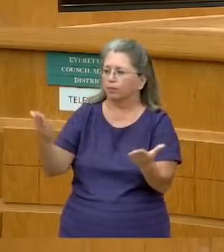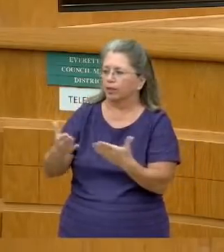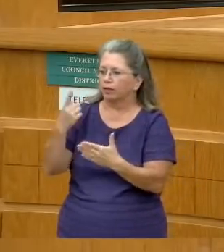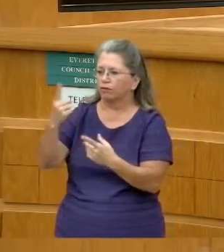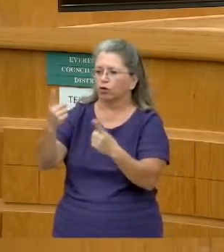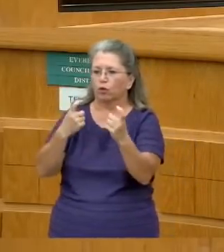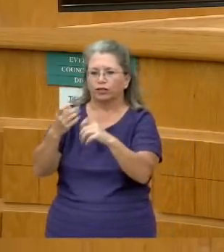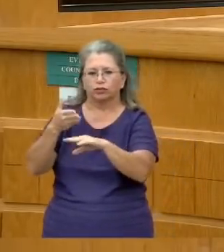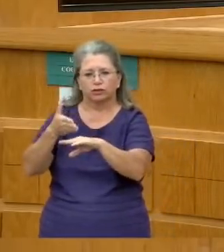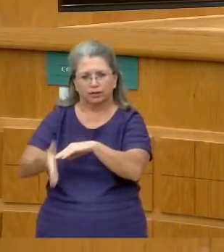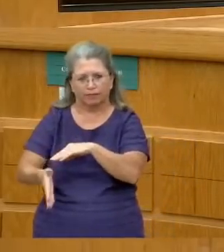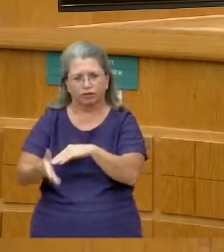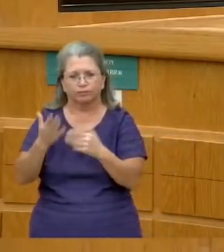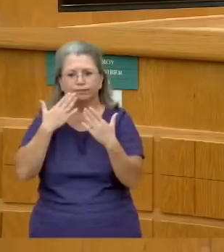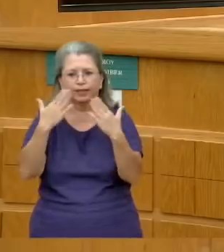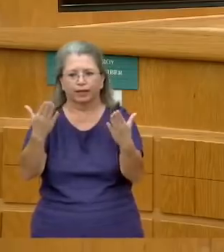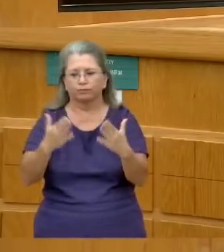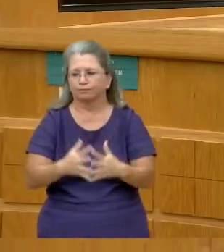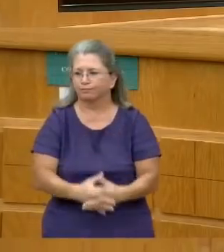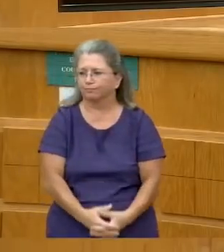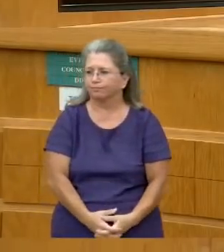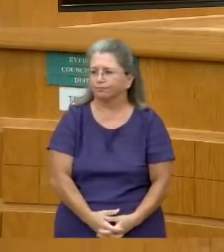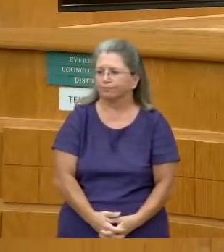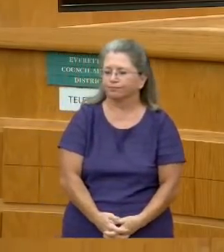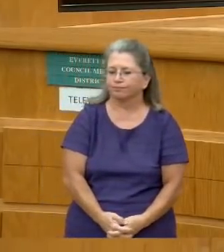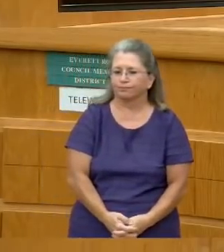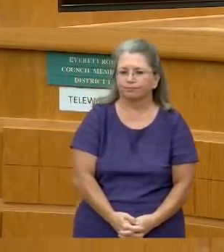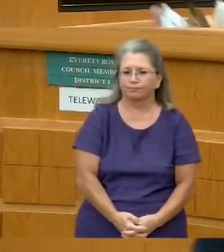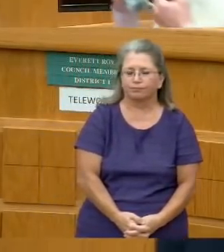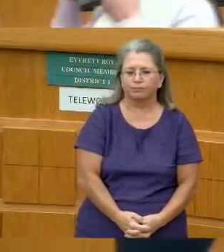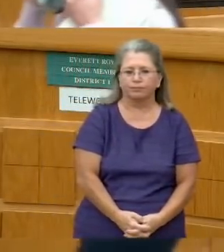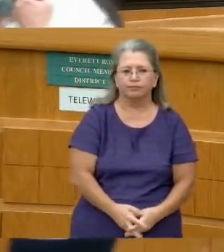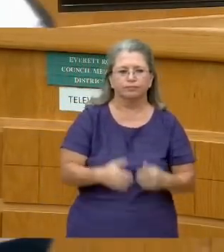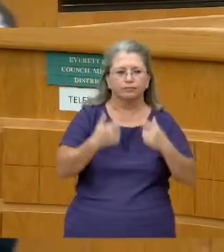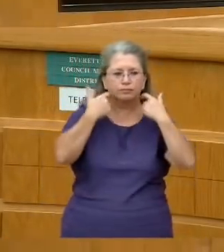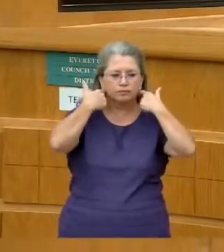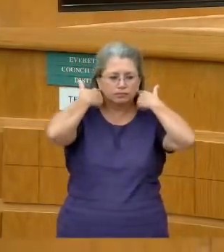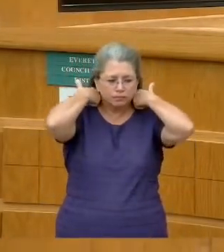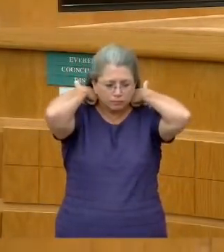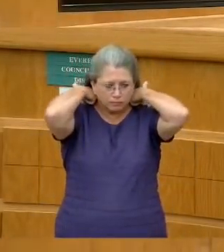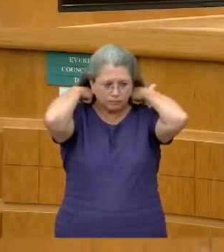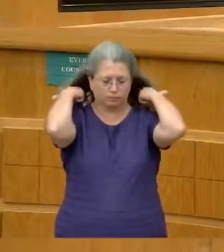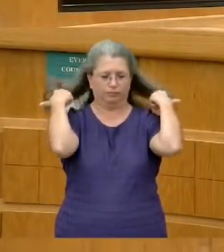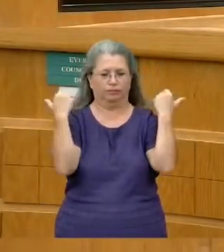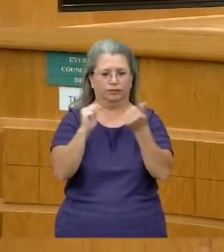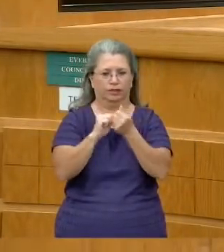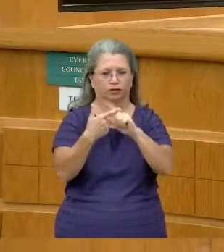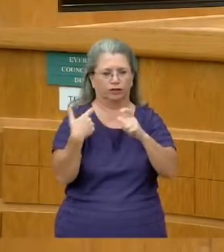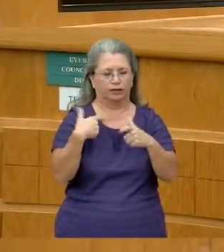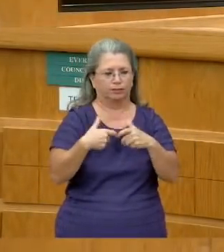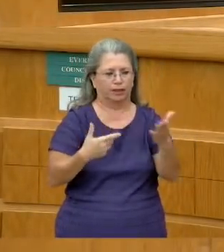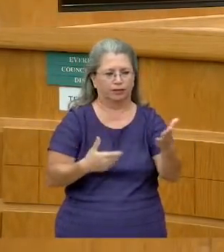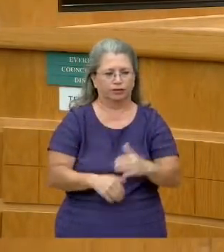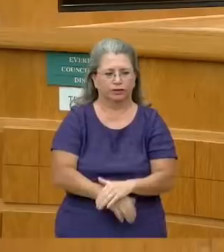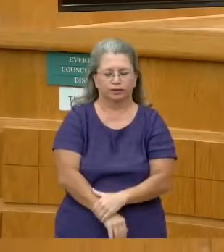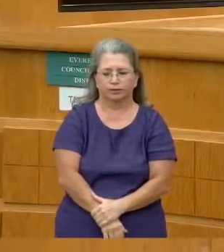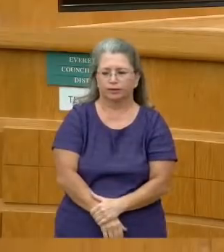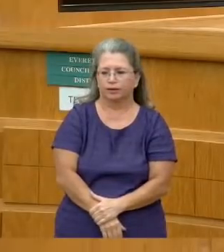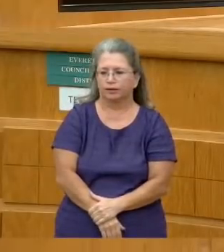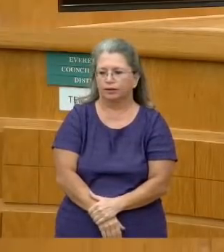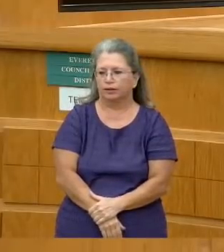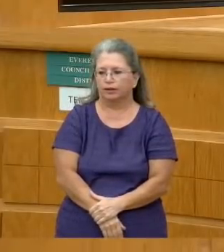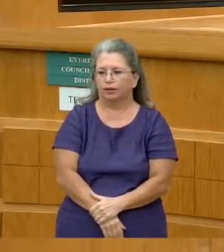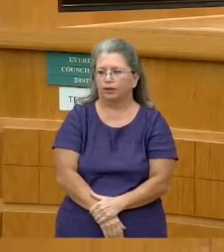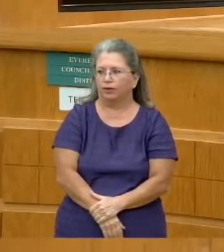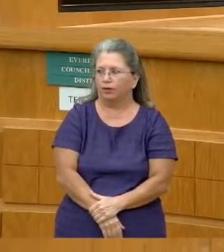questions afterwards. Thank you. En resumen, he estado trabajando junto con la Clínica Amistad y le quiero agradecer su ayuda para